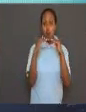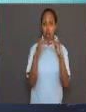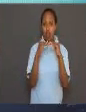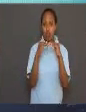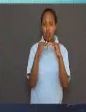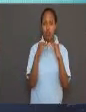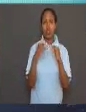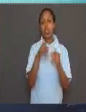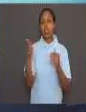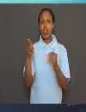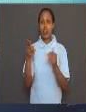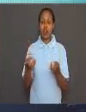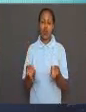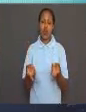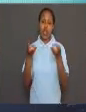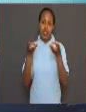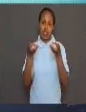to their weight.